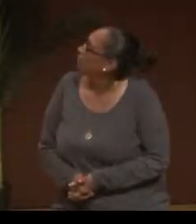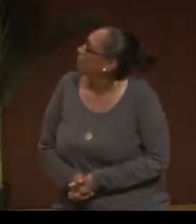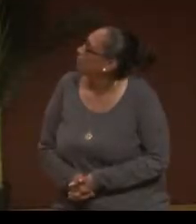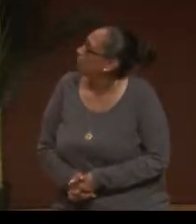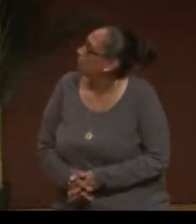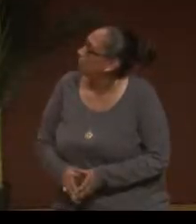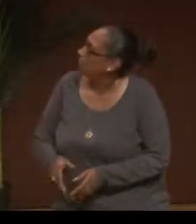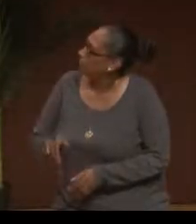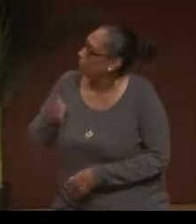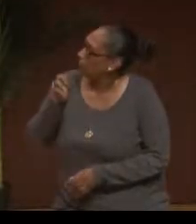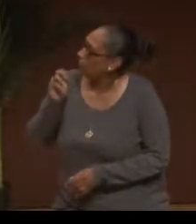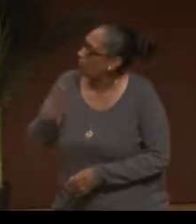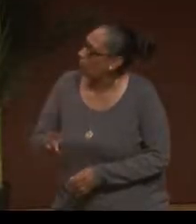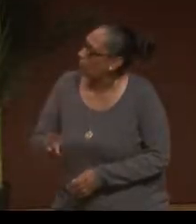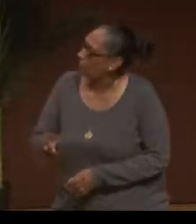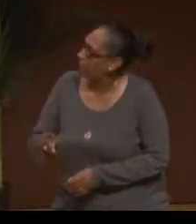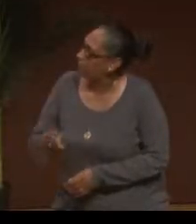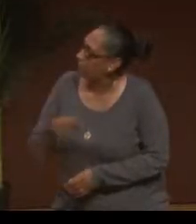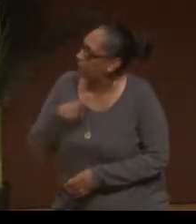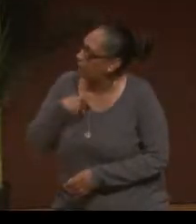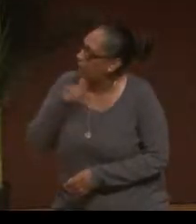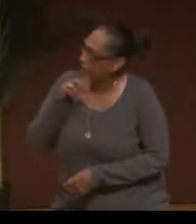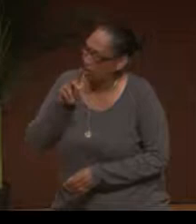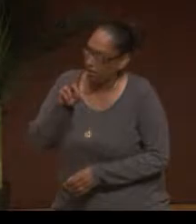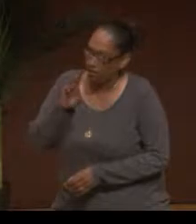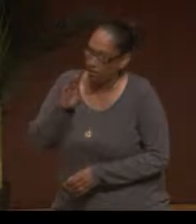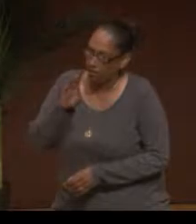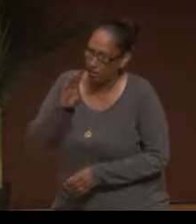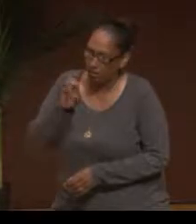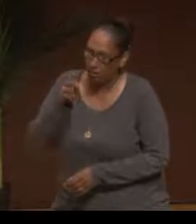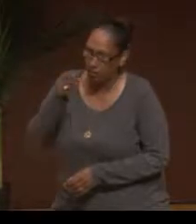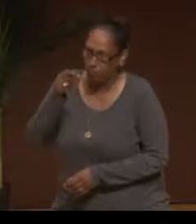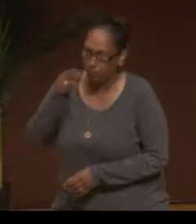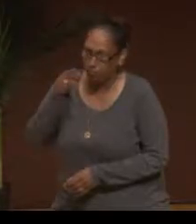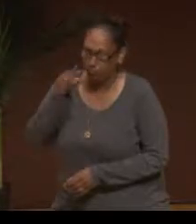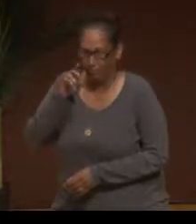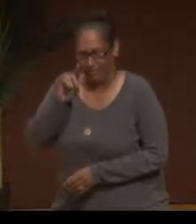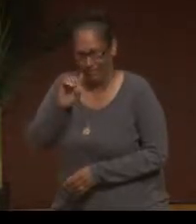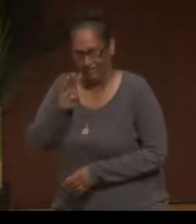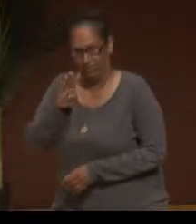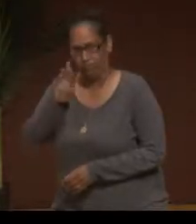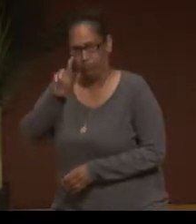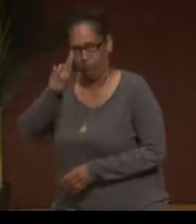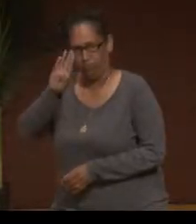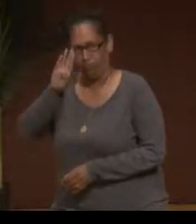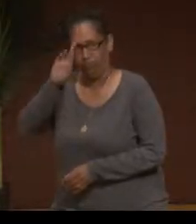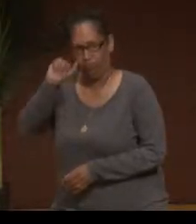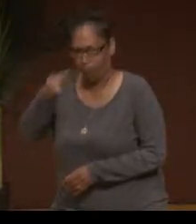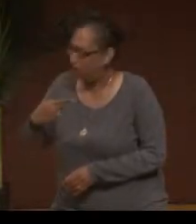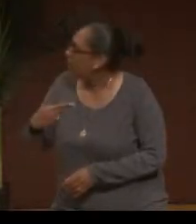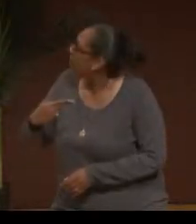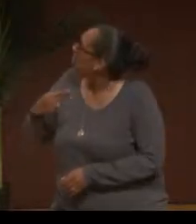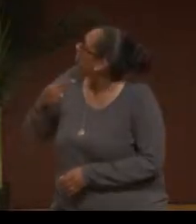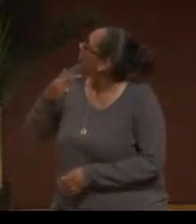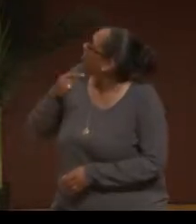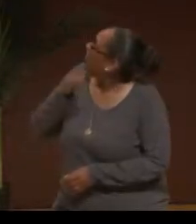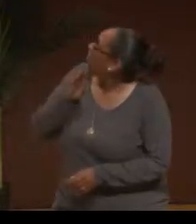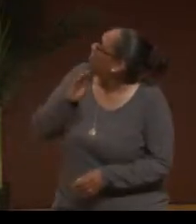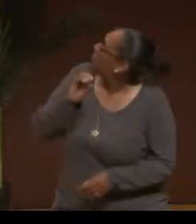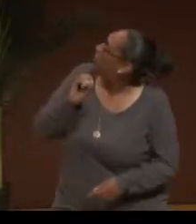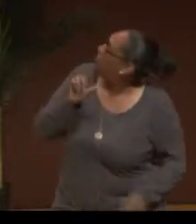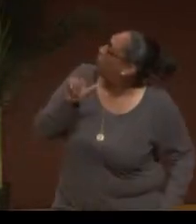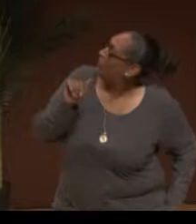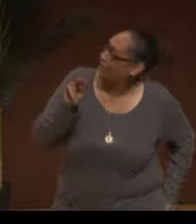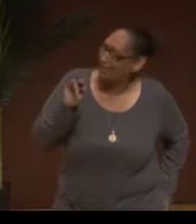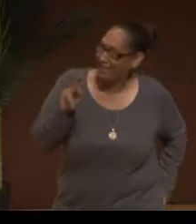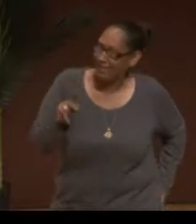All right. So I am Deborah Bolnick. I am an anthropologist and a geneticist at the University of Texas. Like Jada